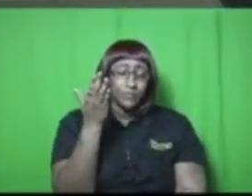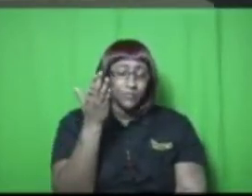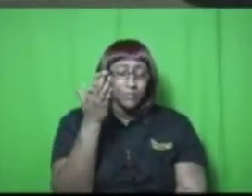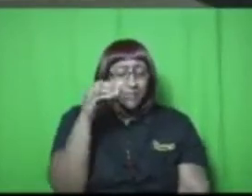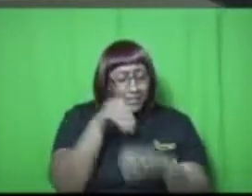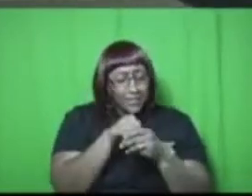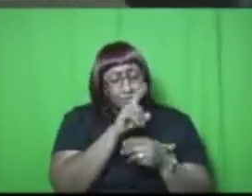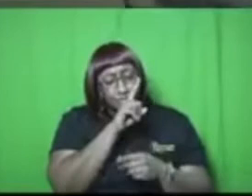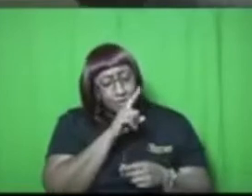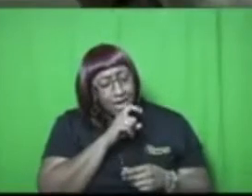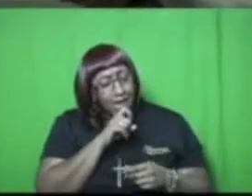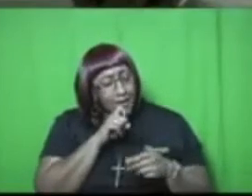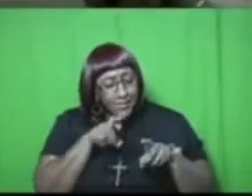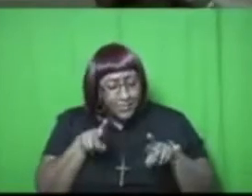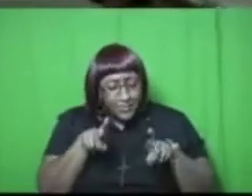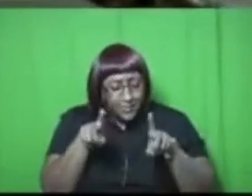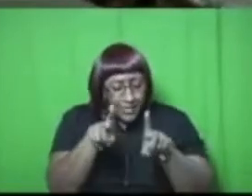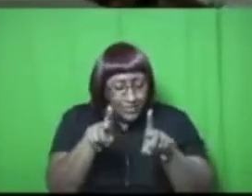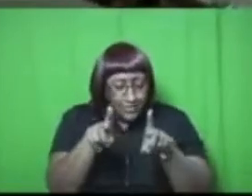In a dry and a desert place.